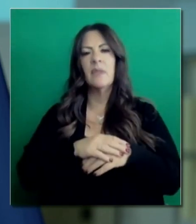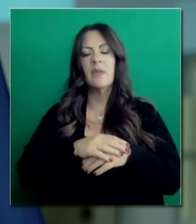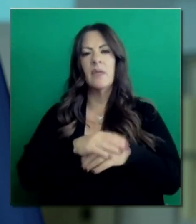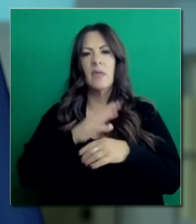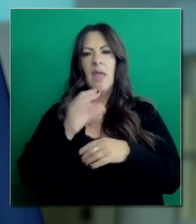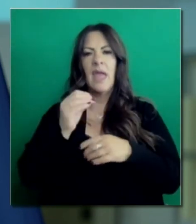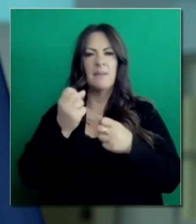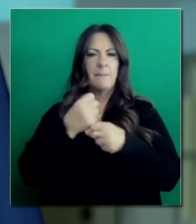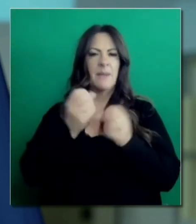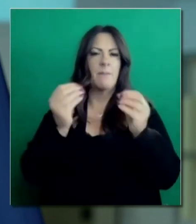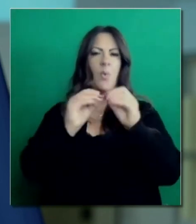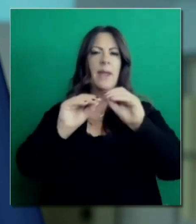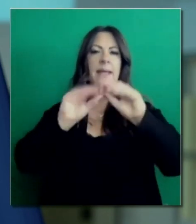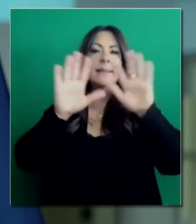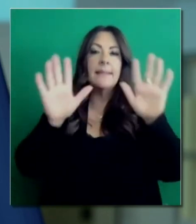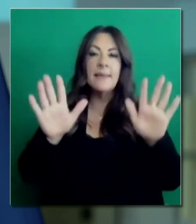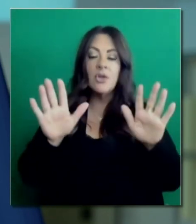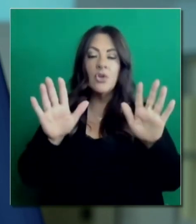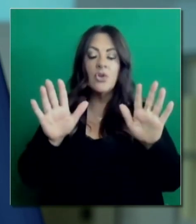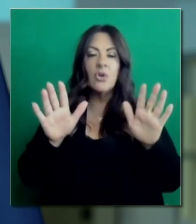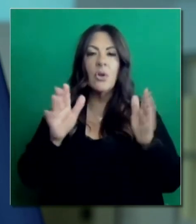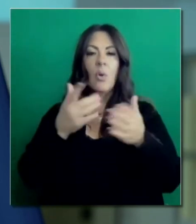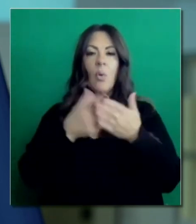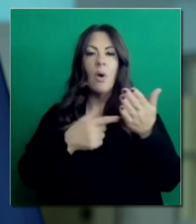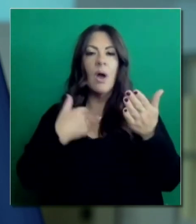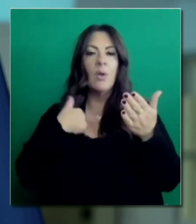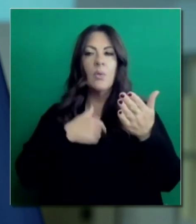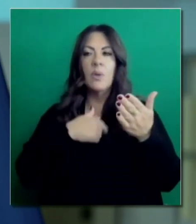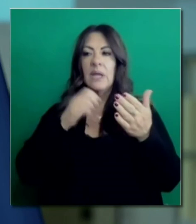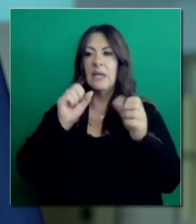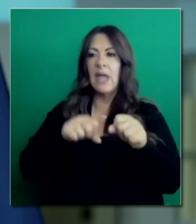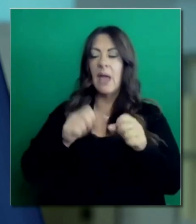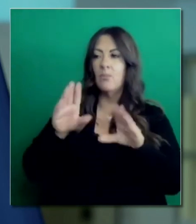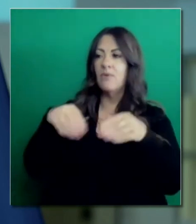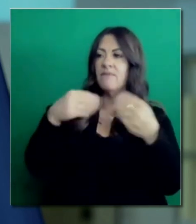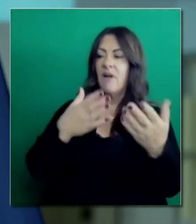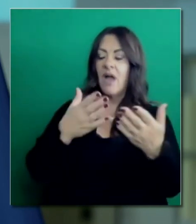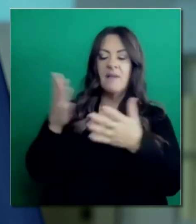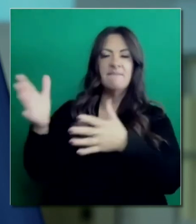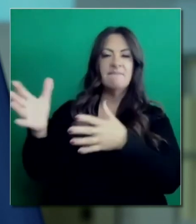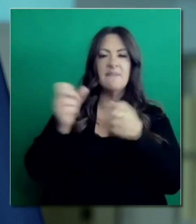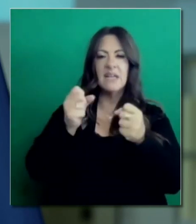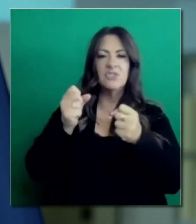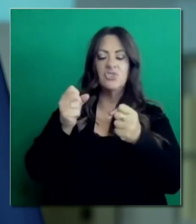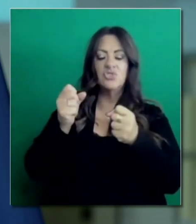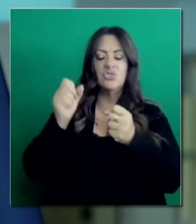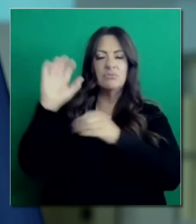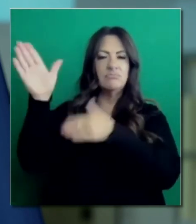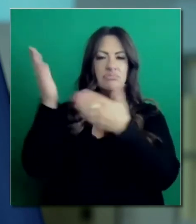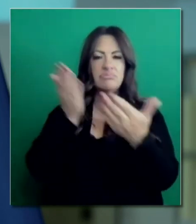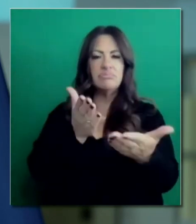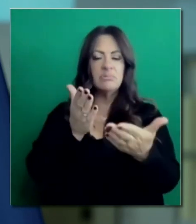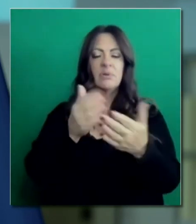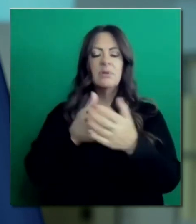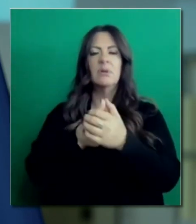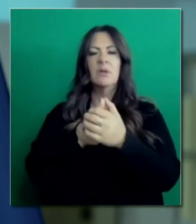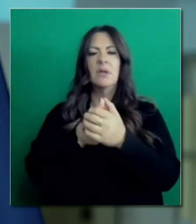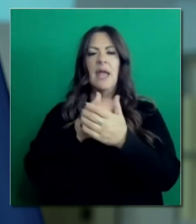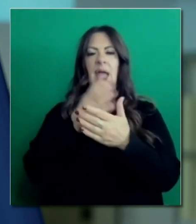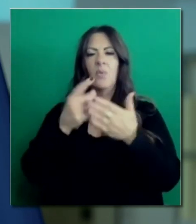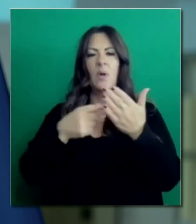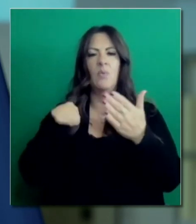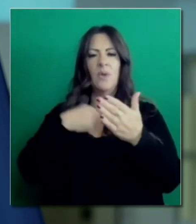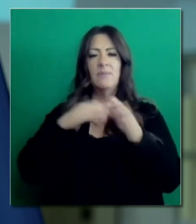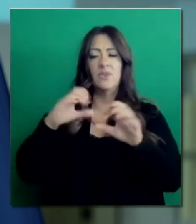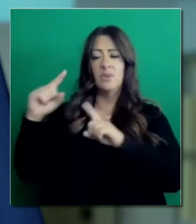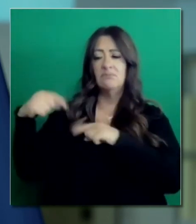of criteria to allow faster throughput and build on the work that's been done in the last number of weeks to get us